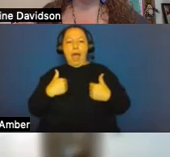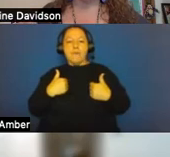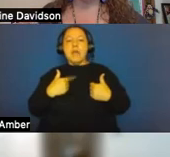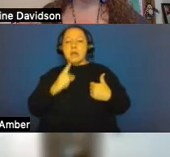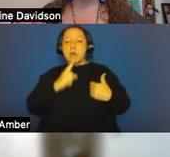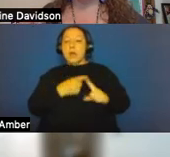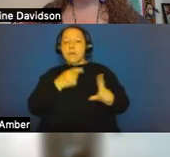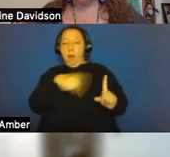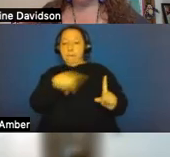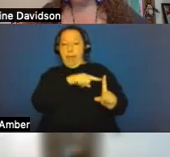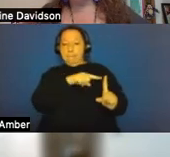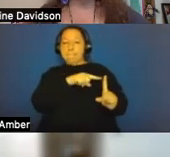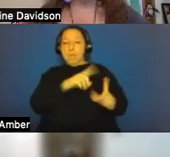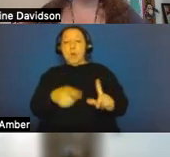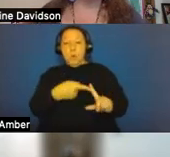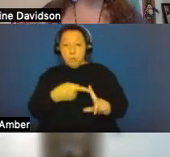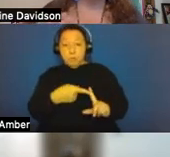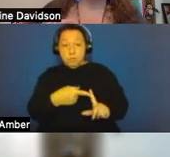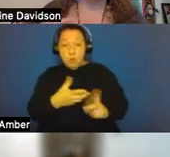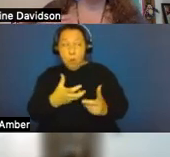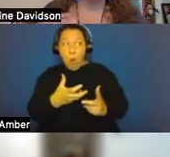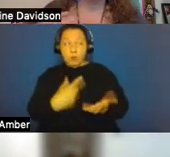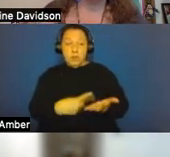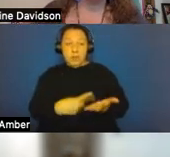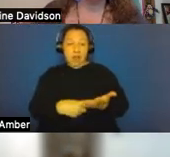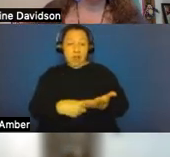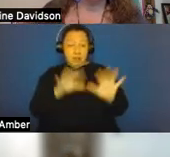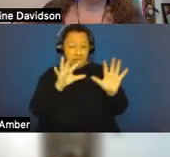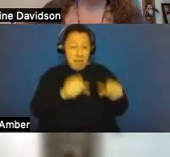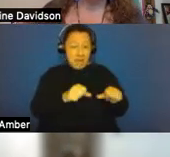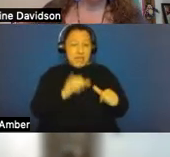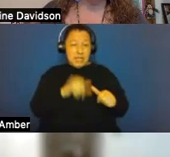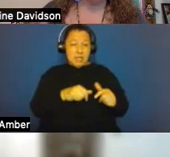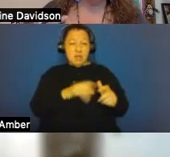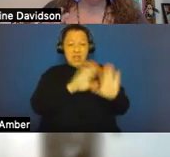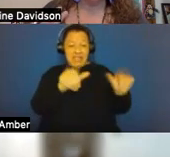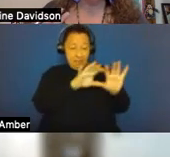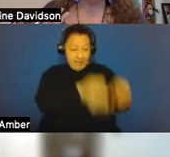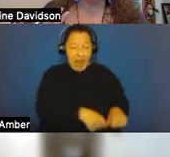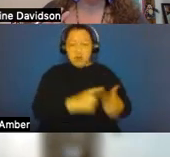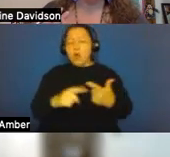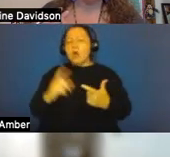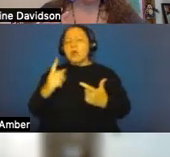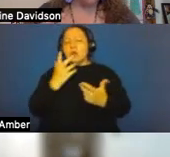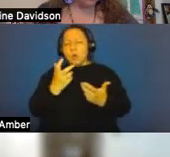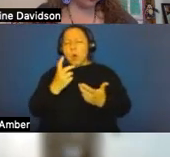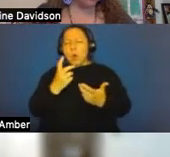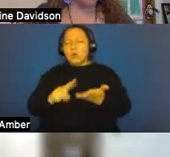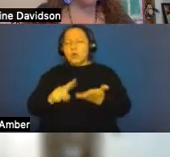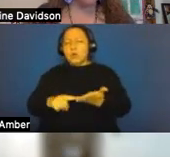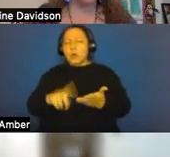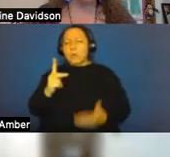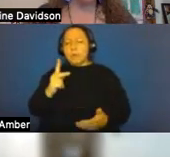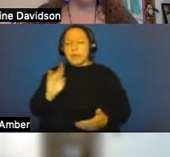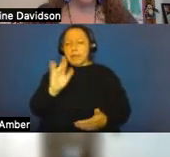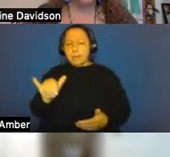real time, look up some folks like Kimberly Crenshaw, Bell Hooks, right? There's some folks that are